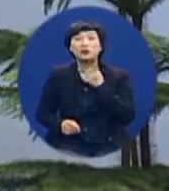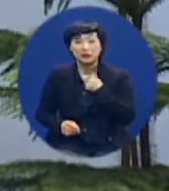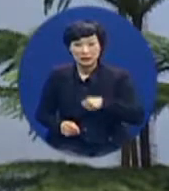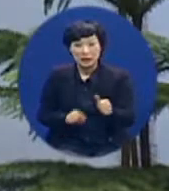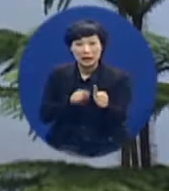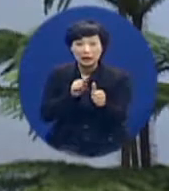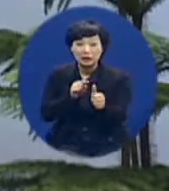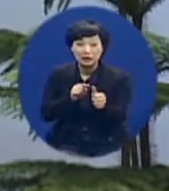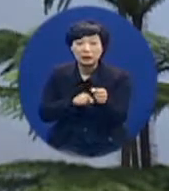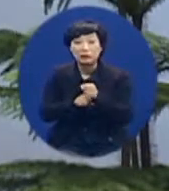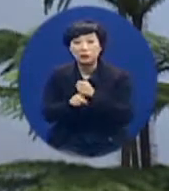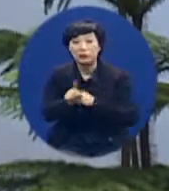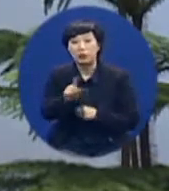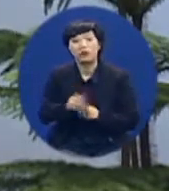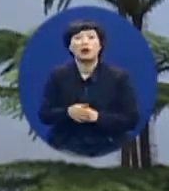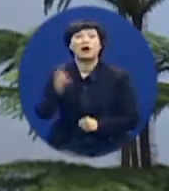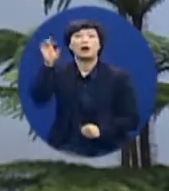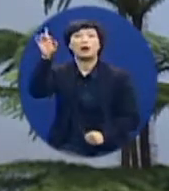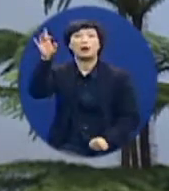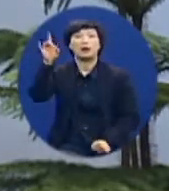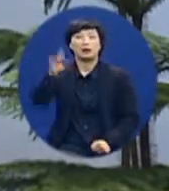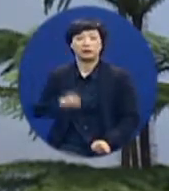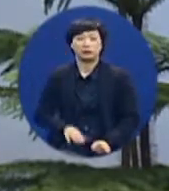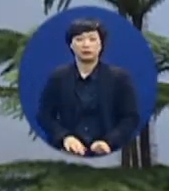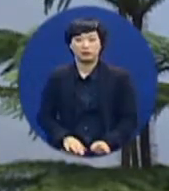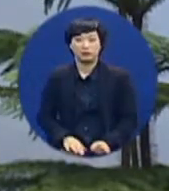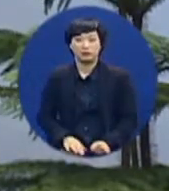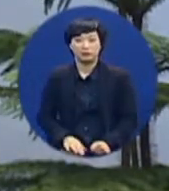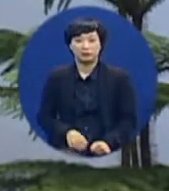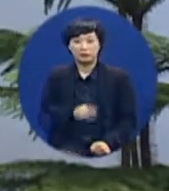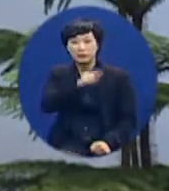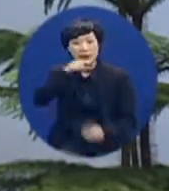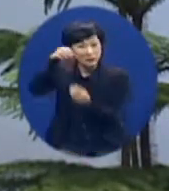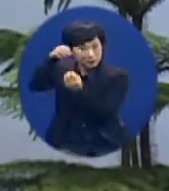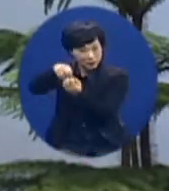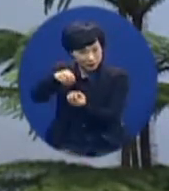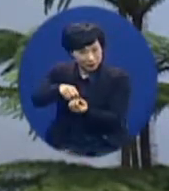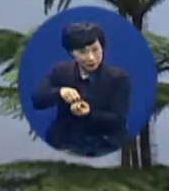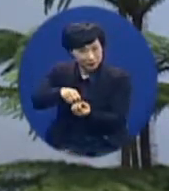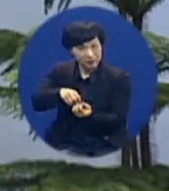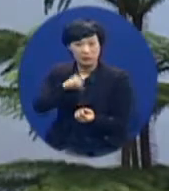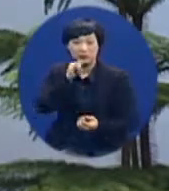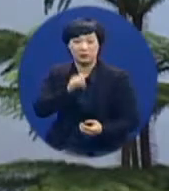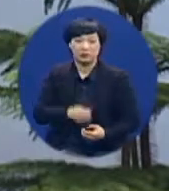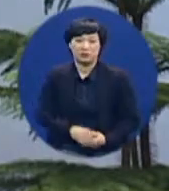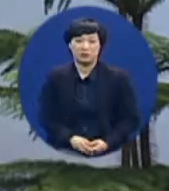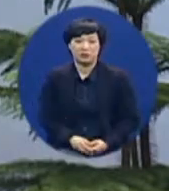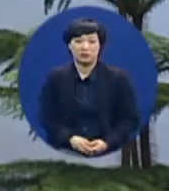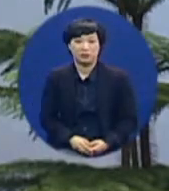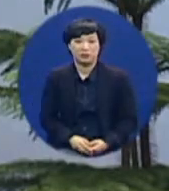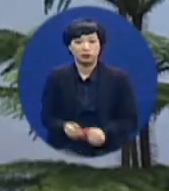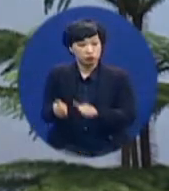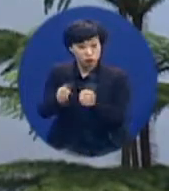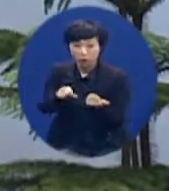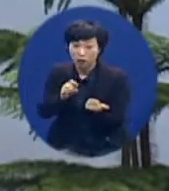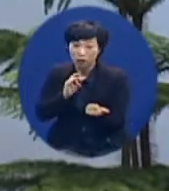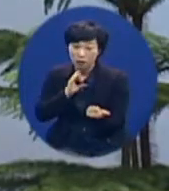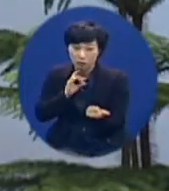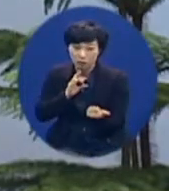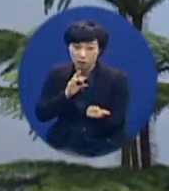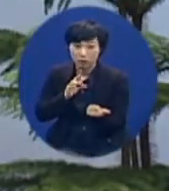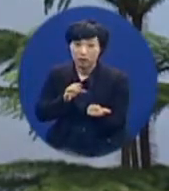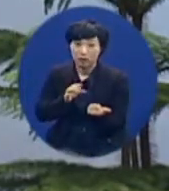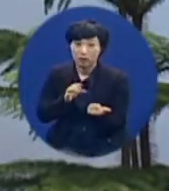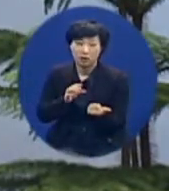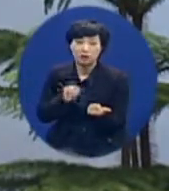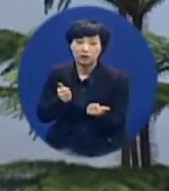is no other one who will succeed to the Father, so he is necessary to his Father